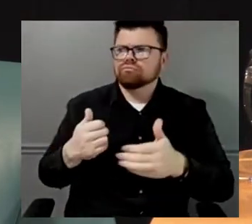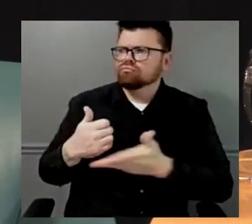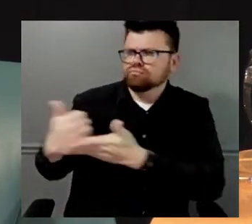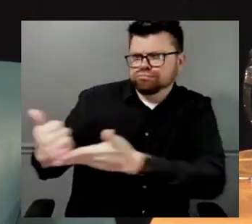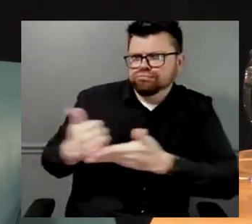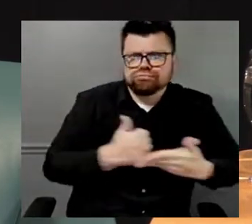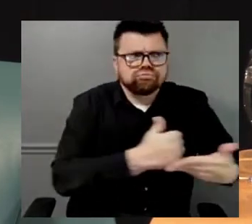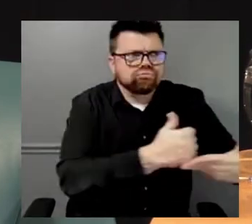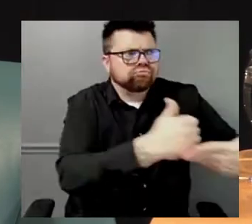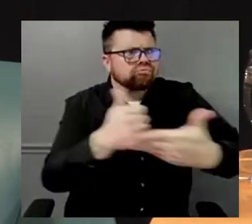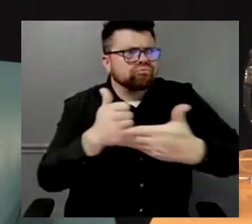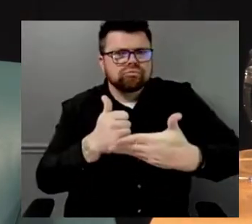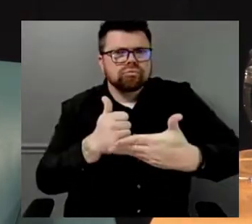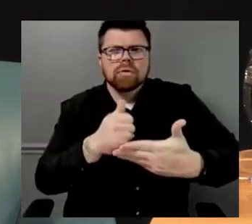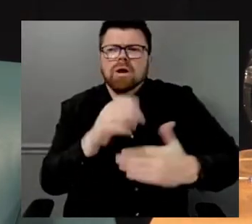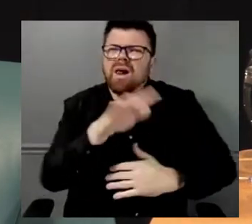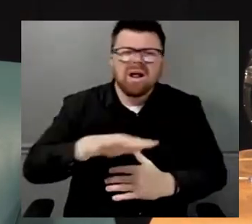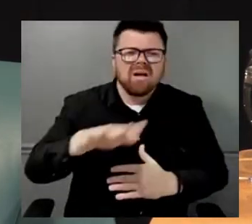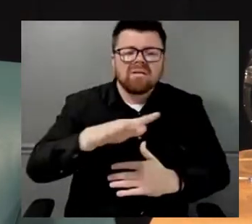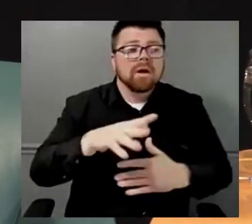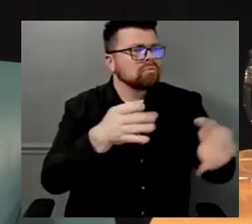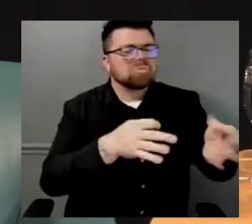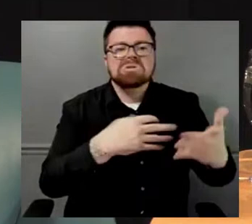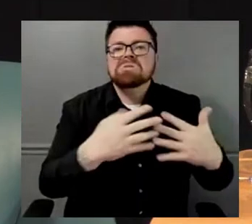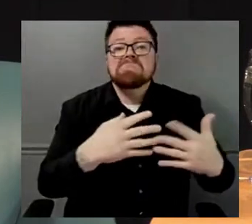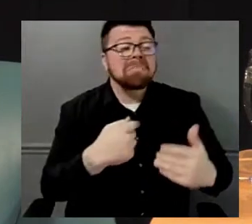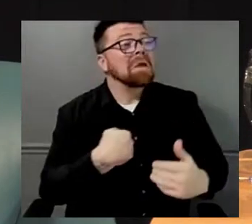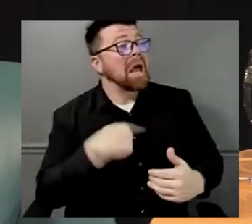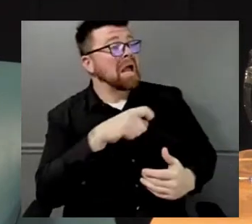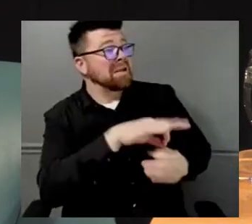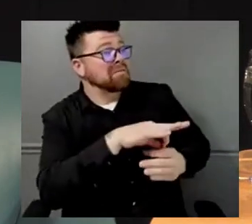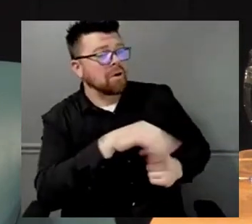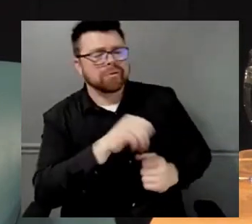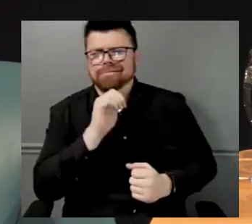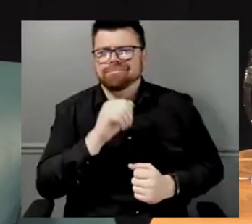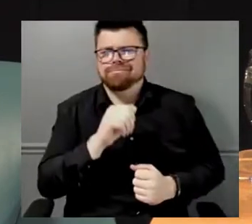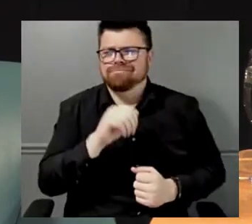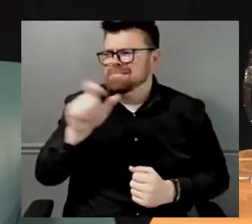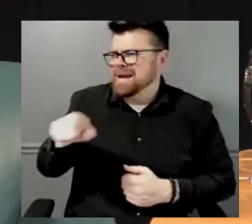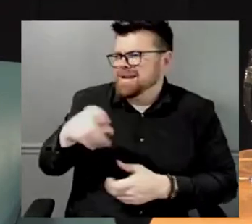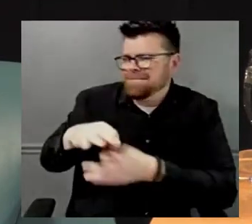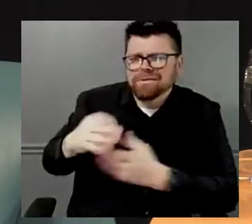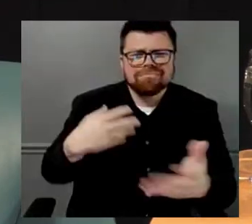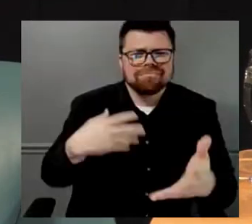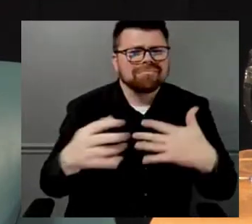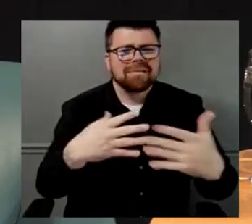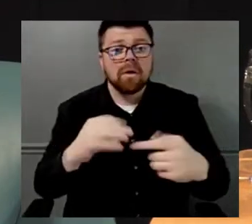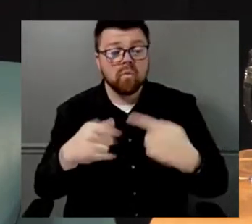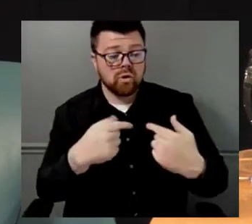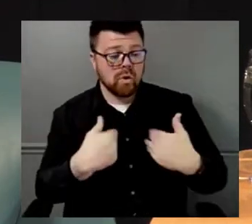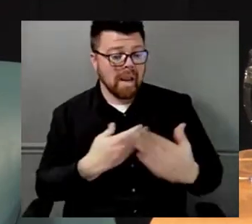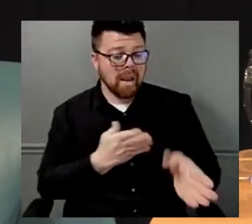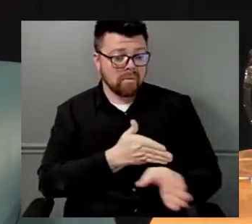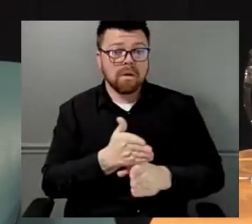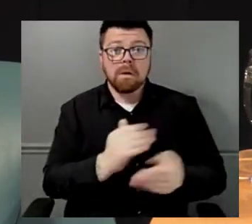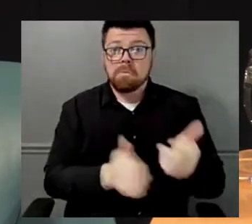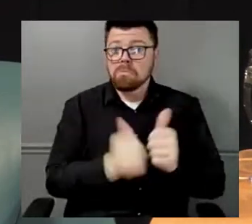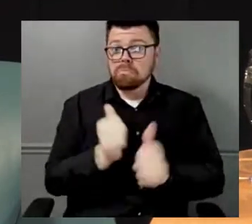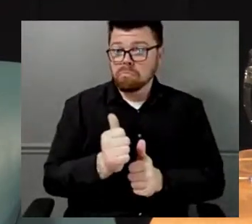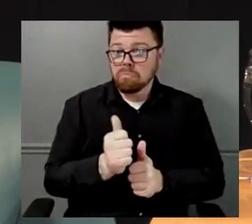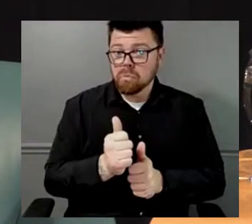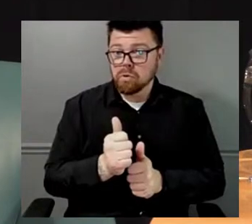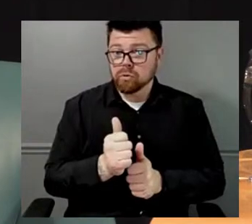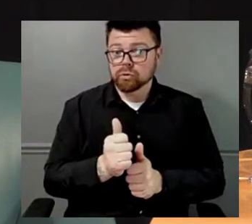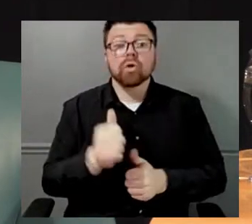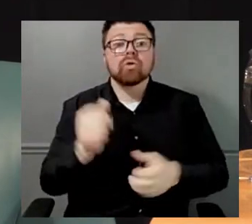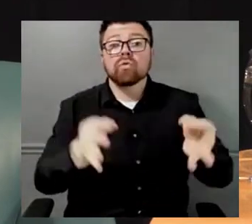and even when you don't need the vote. So once you have a majority on the court, you know, if someone asks, would you think